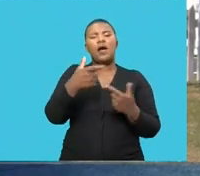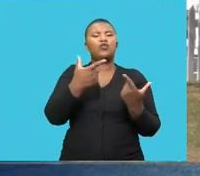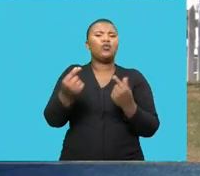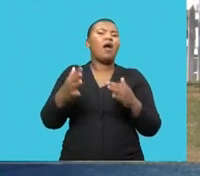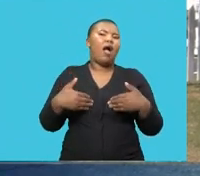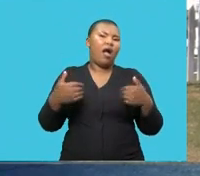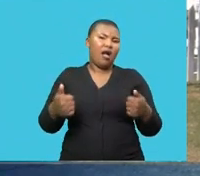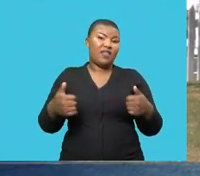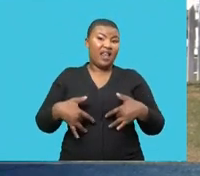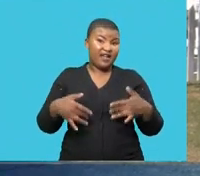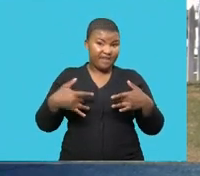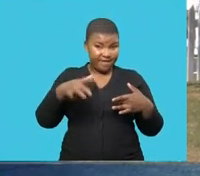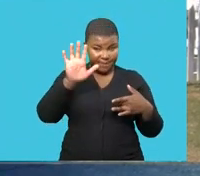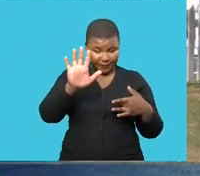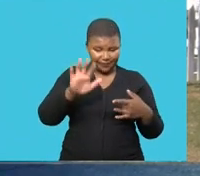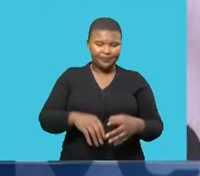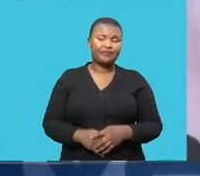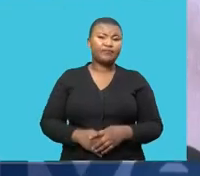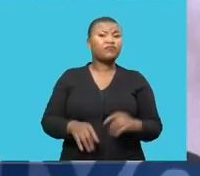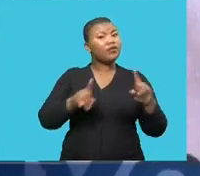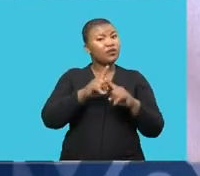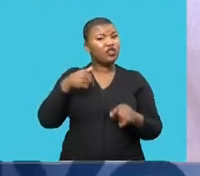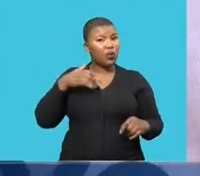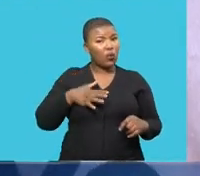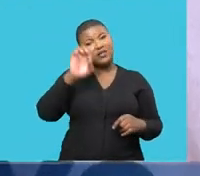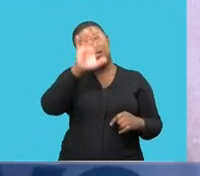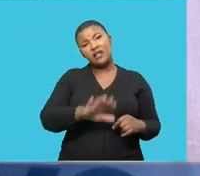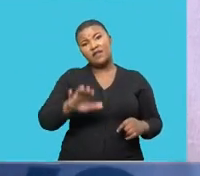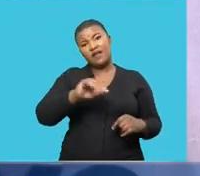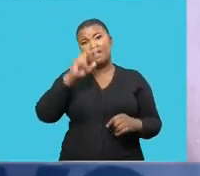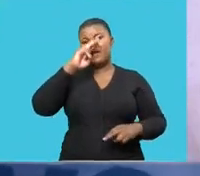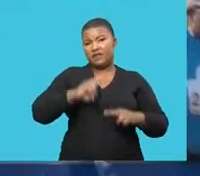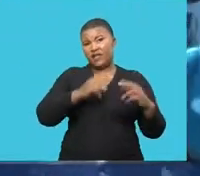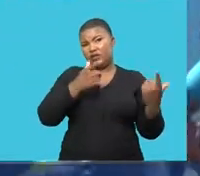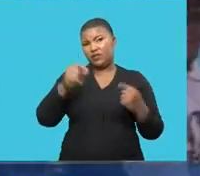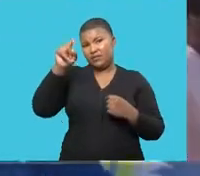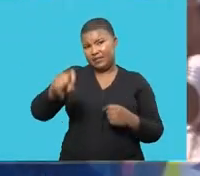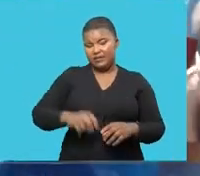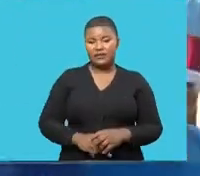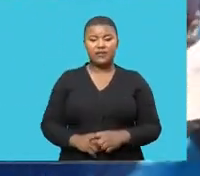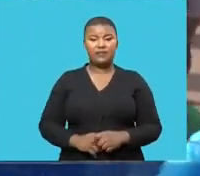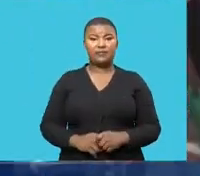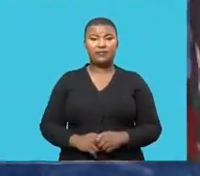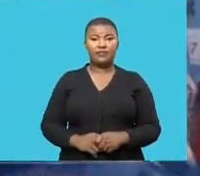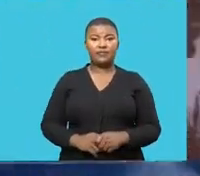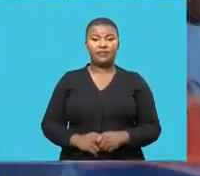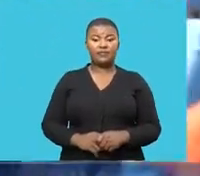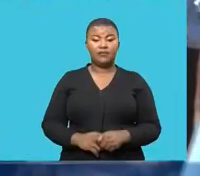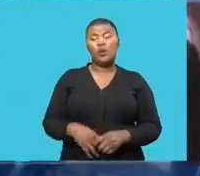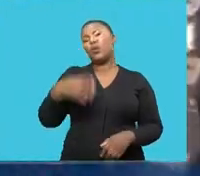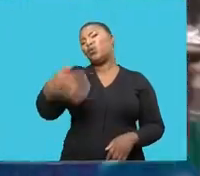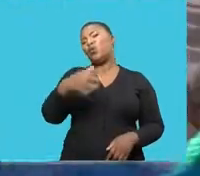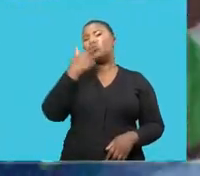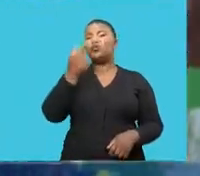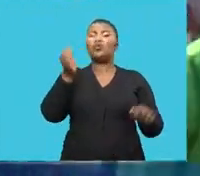living lifestyle, number one. But also we want South Africans to have fun while they are exercising. The big walk was a colorful event